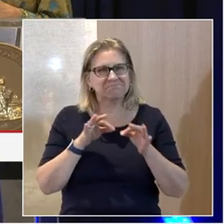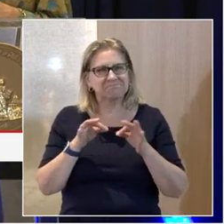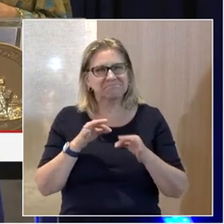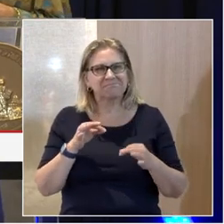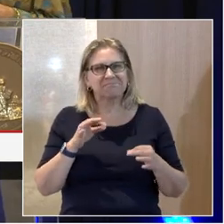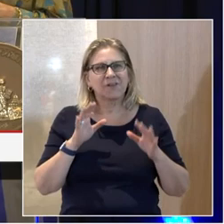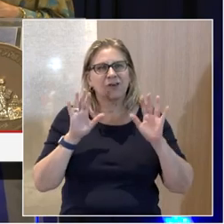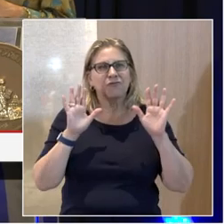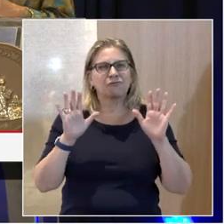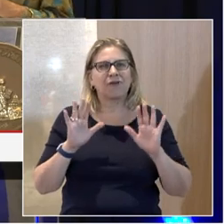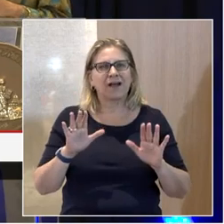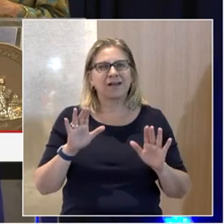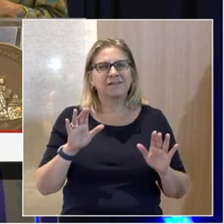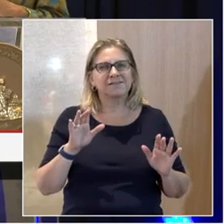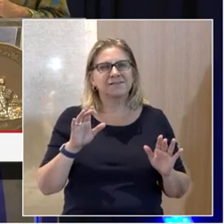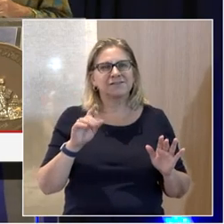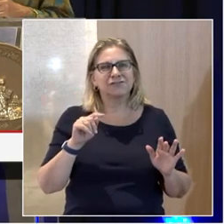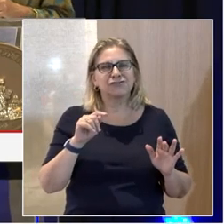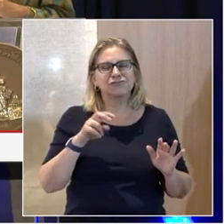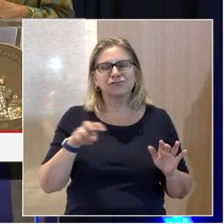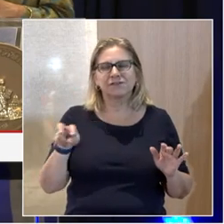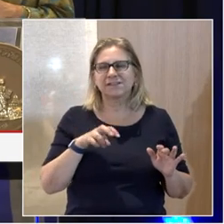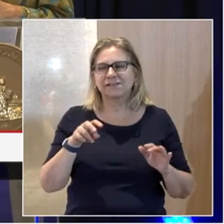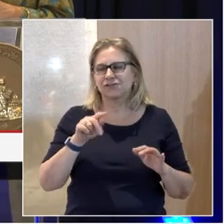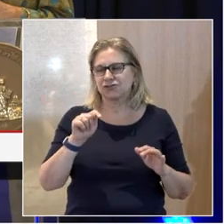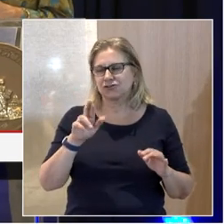Great transit. All right, Laura, okay. Yes.